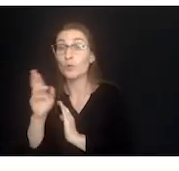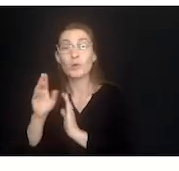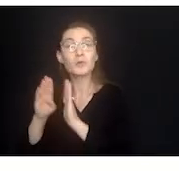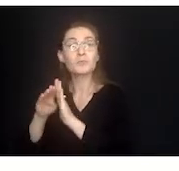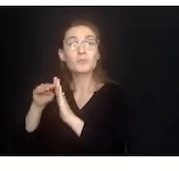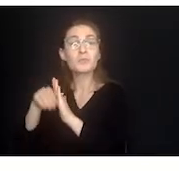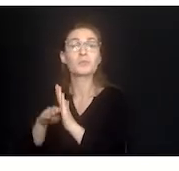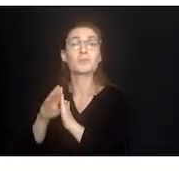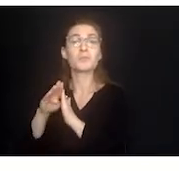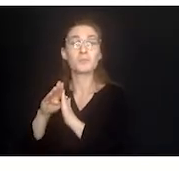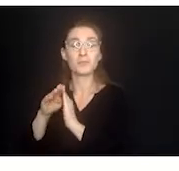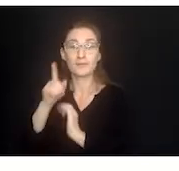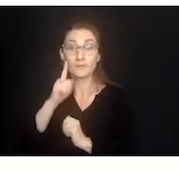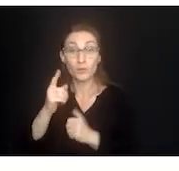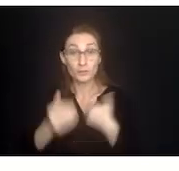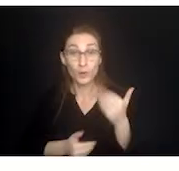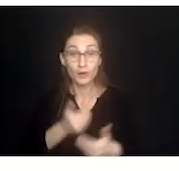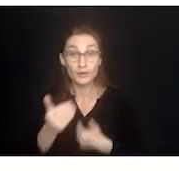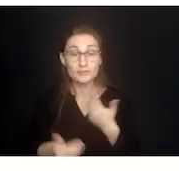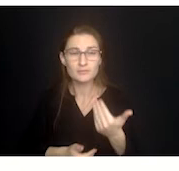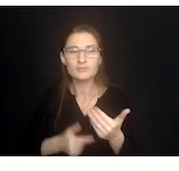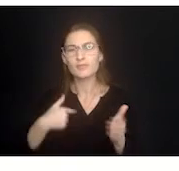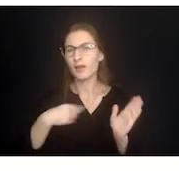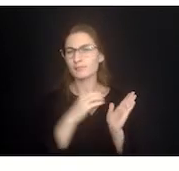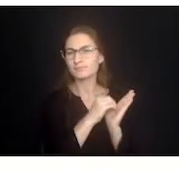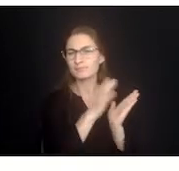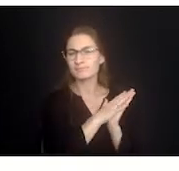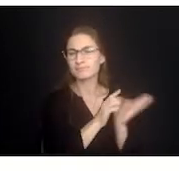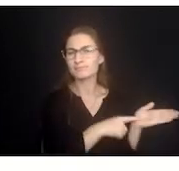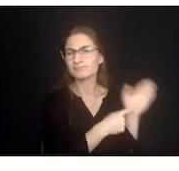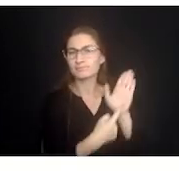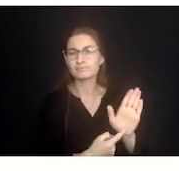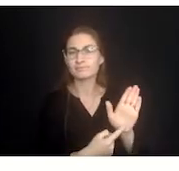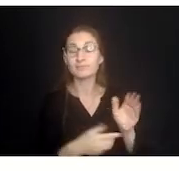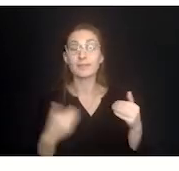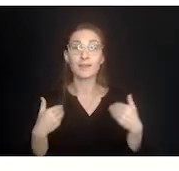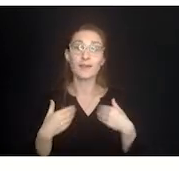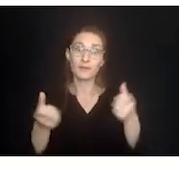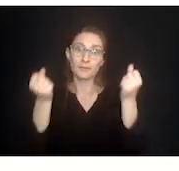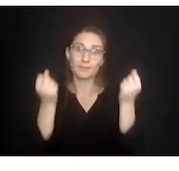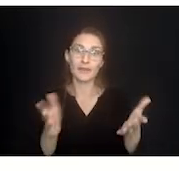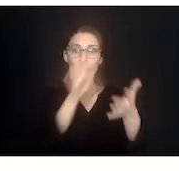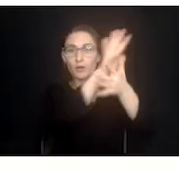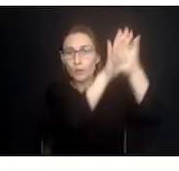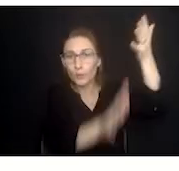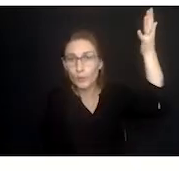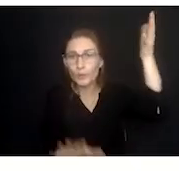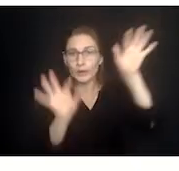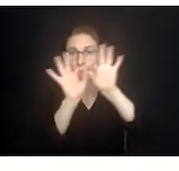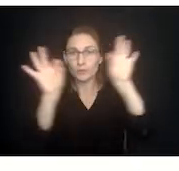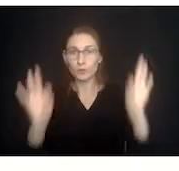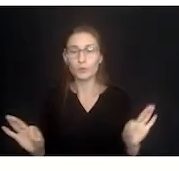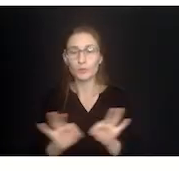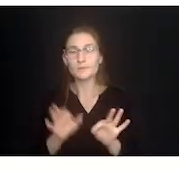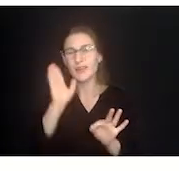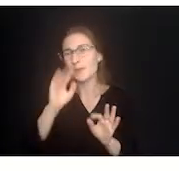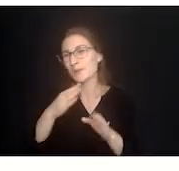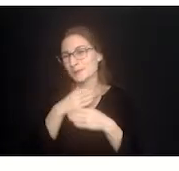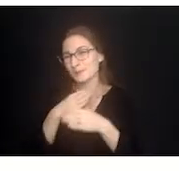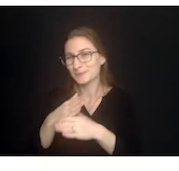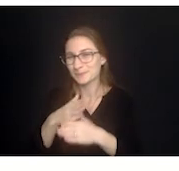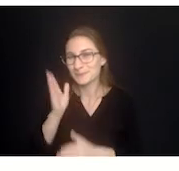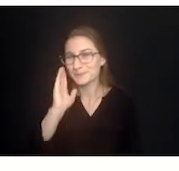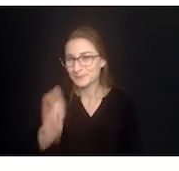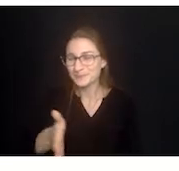maybe a decline in his behavior or dip in his behavior that we may see or progress. So I use lots of different forms for